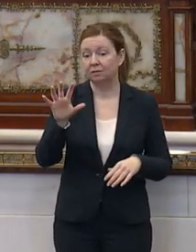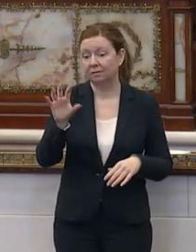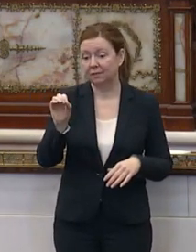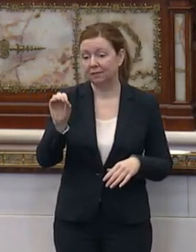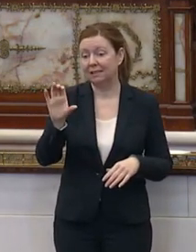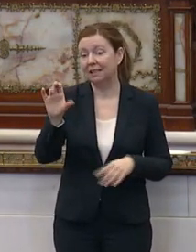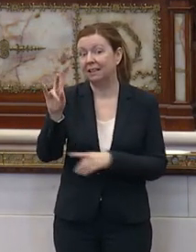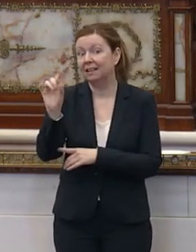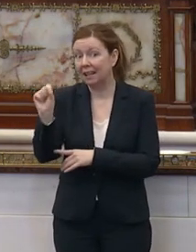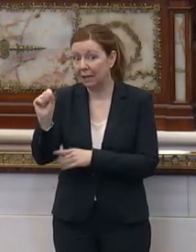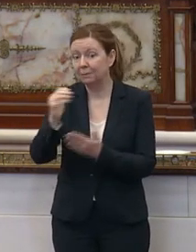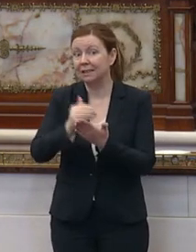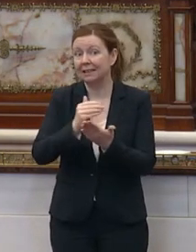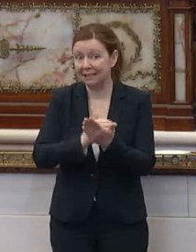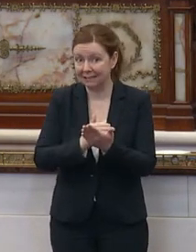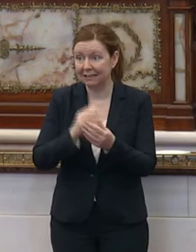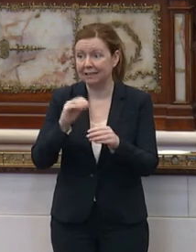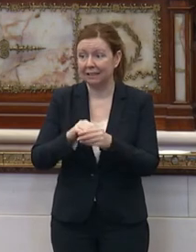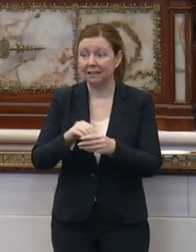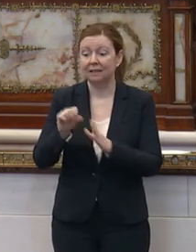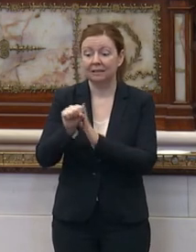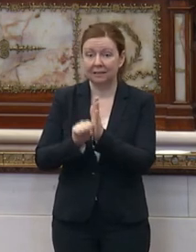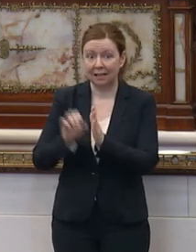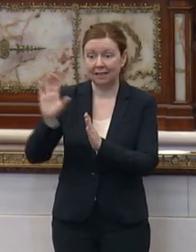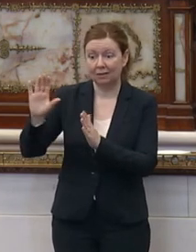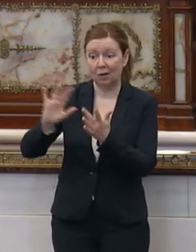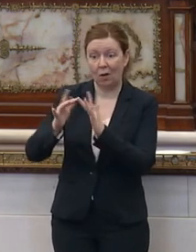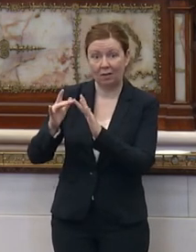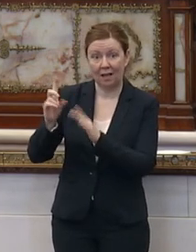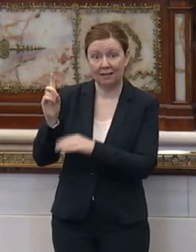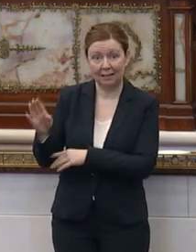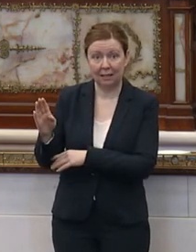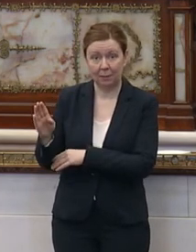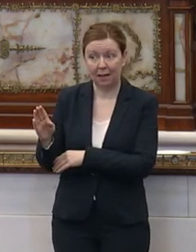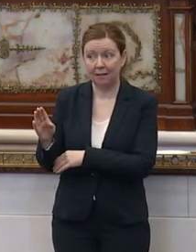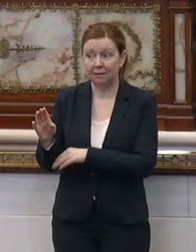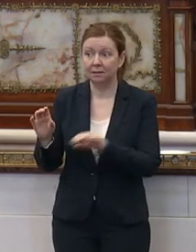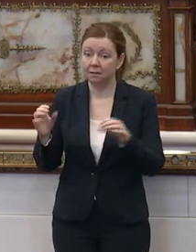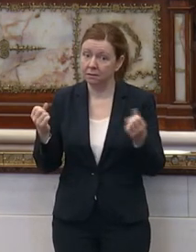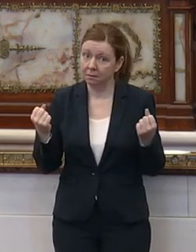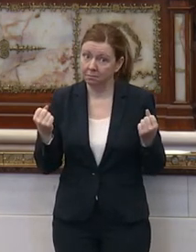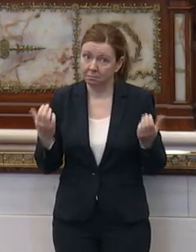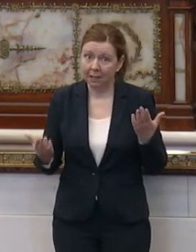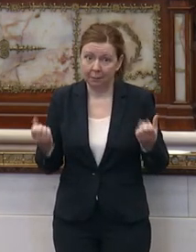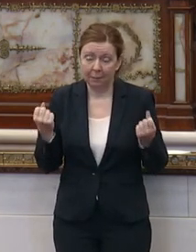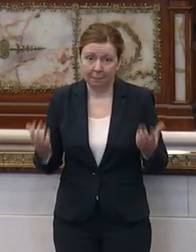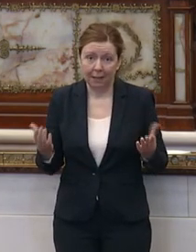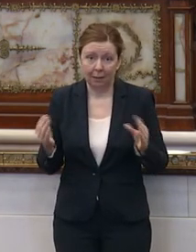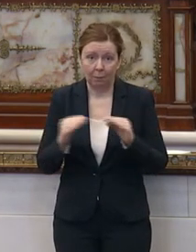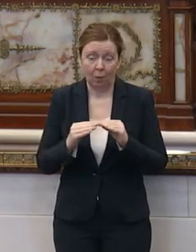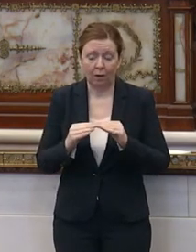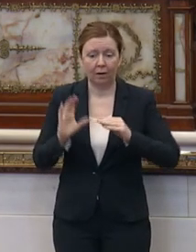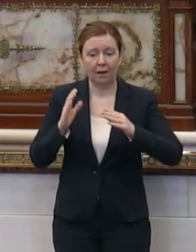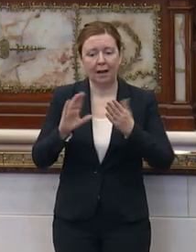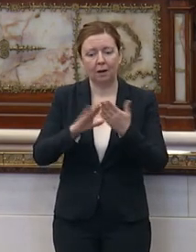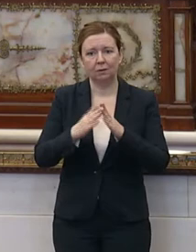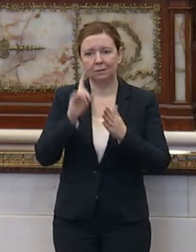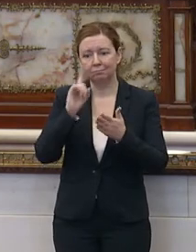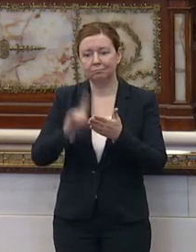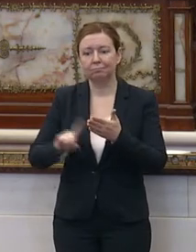250 claims listed in the Commonwealth's online database, and it could be many more. As our city looks to